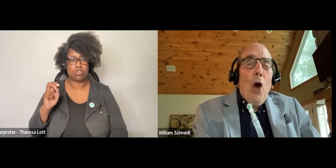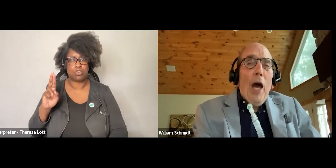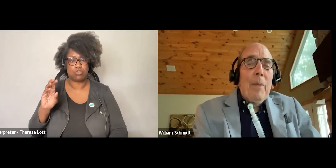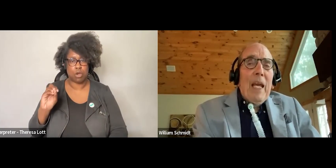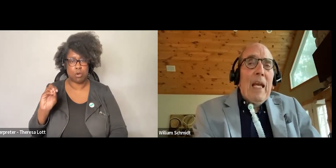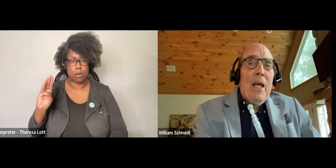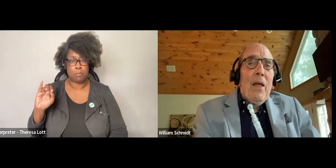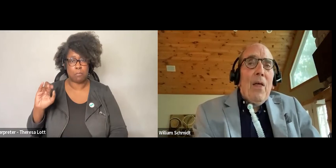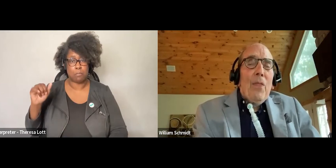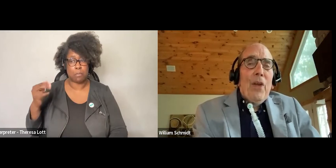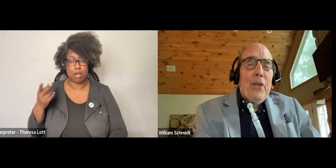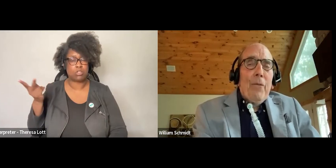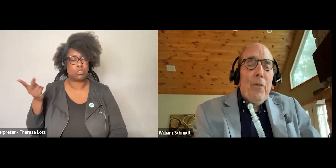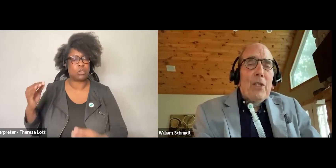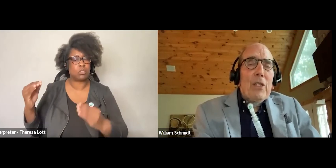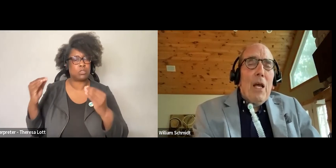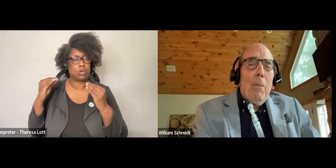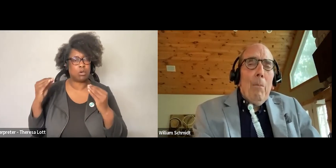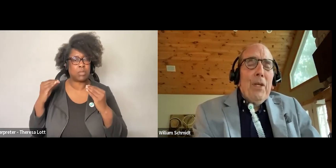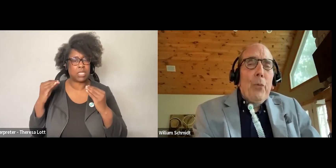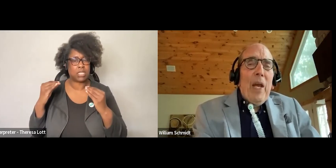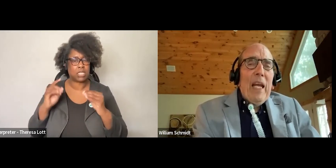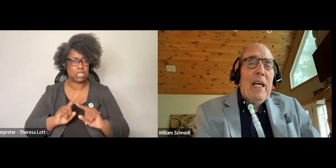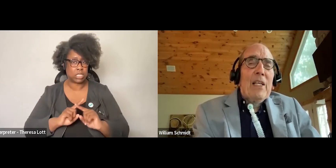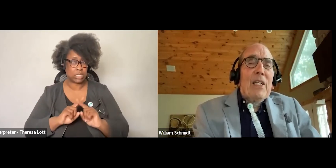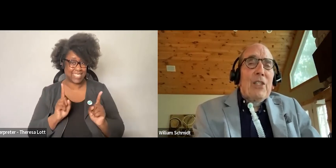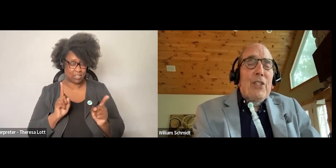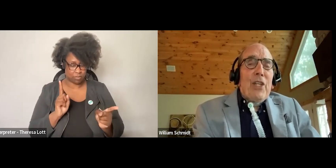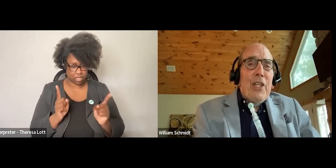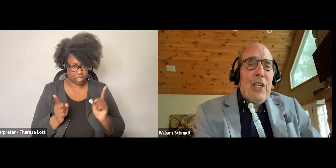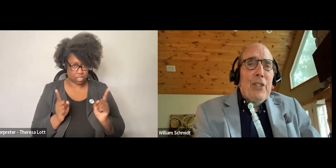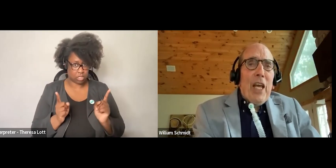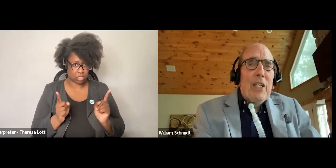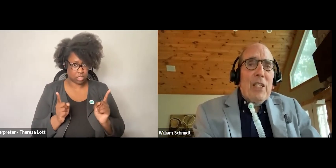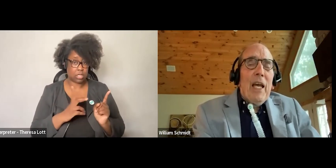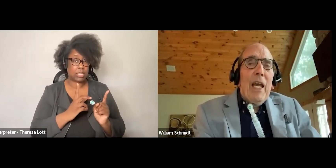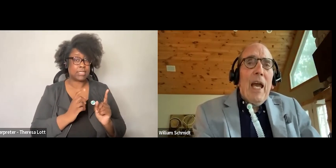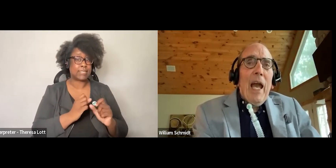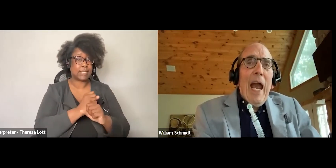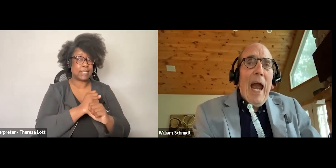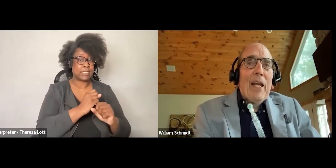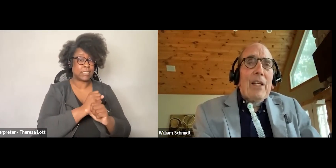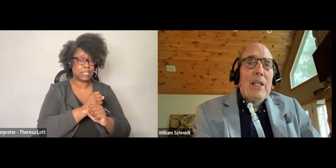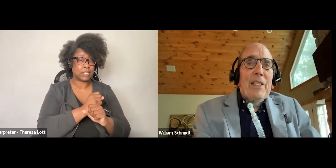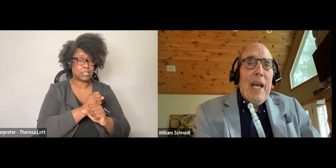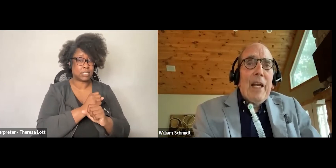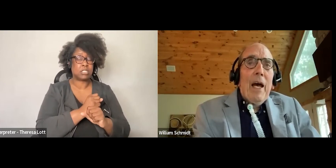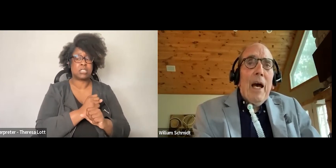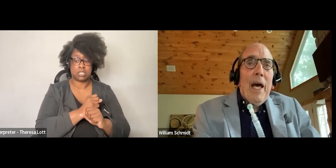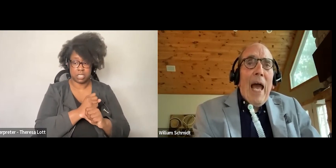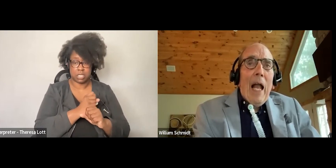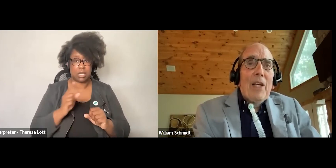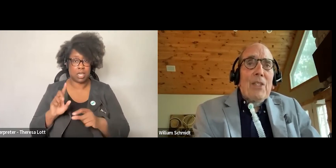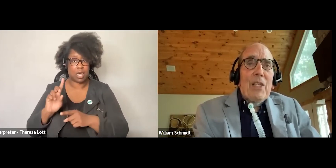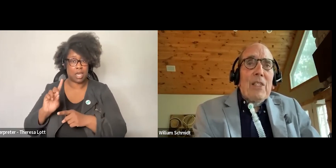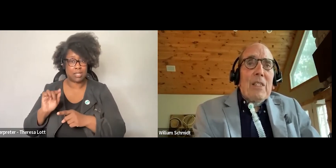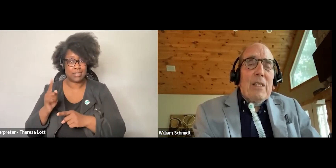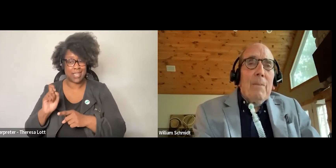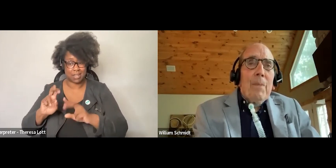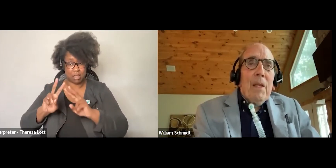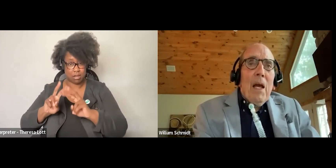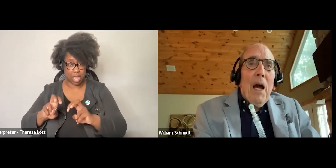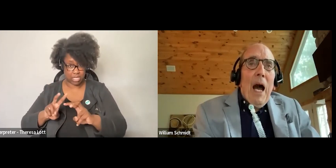who taught me the difference between statistics and data